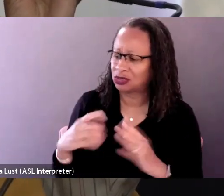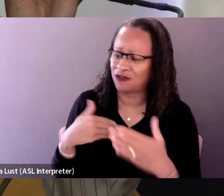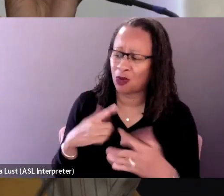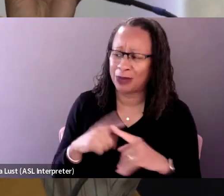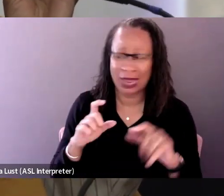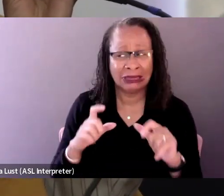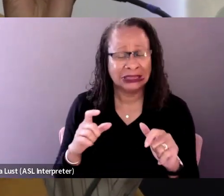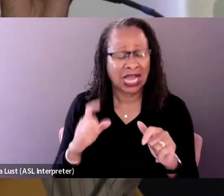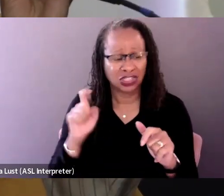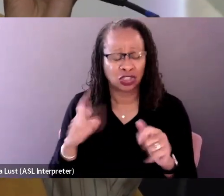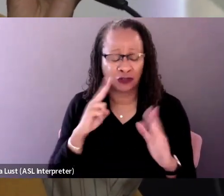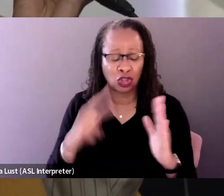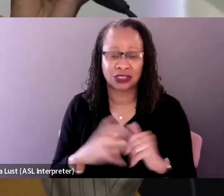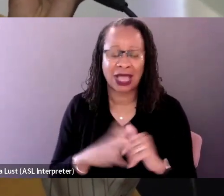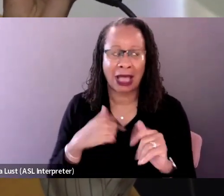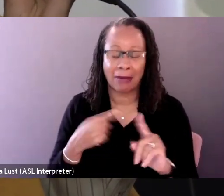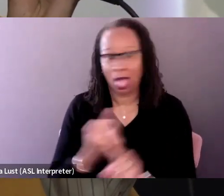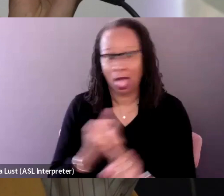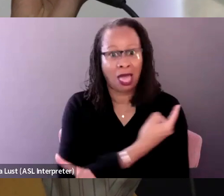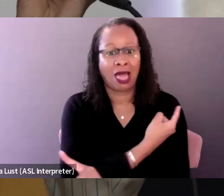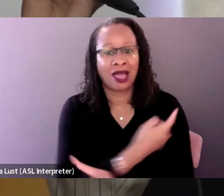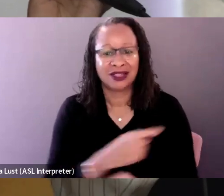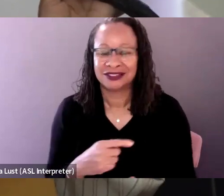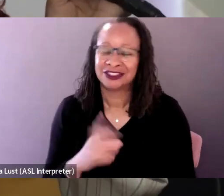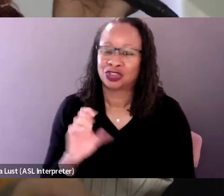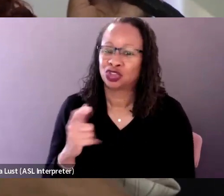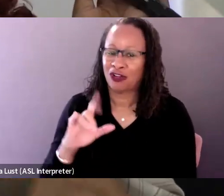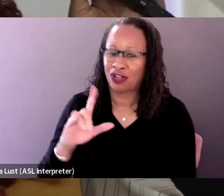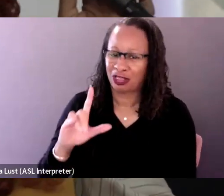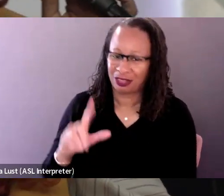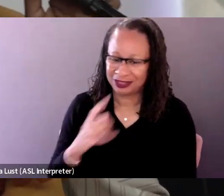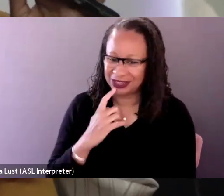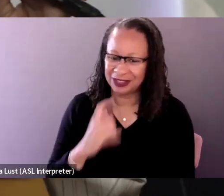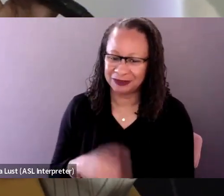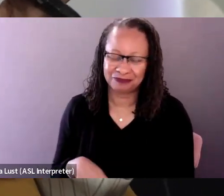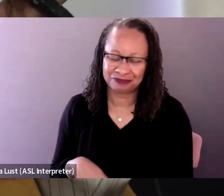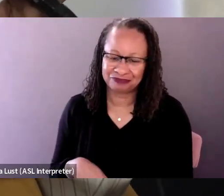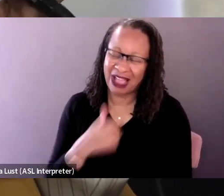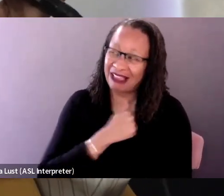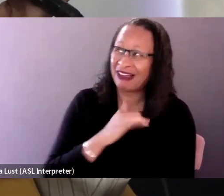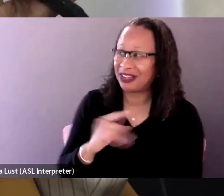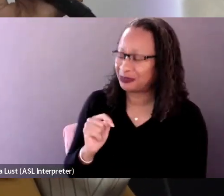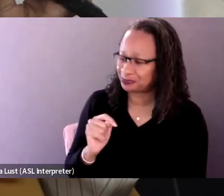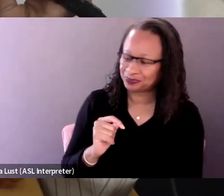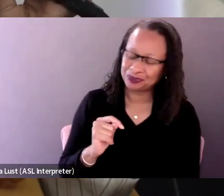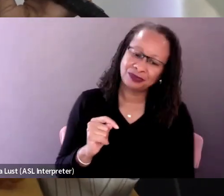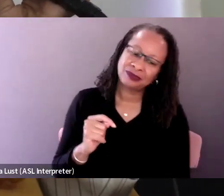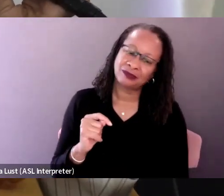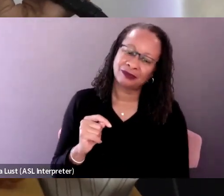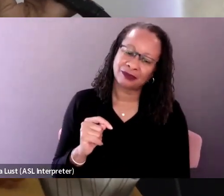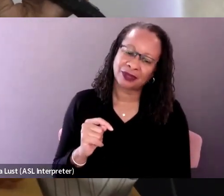I jumped away from the page. No, I had to create my own. I love it. No, I'm like, I'm rooting for everybody